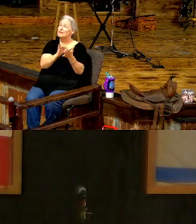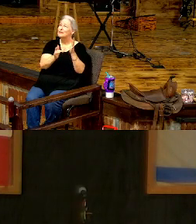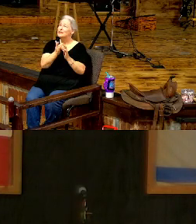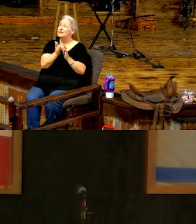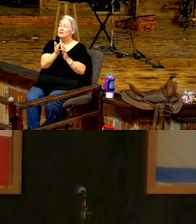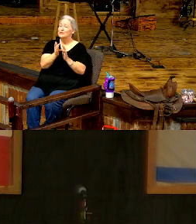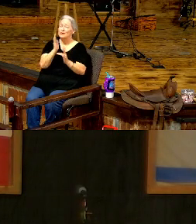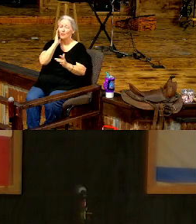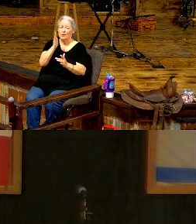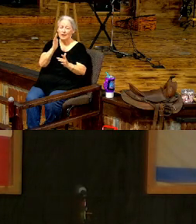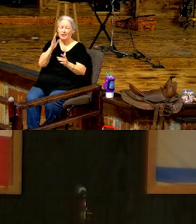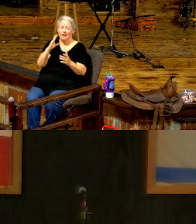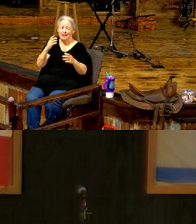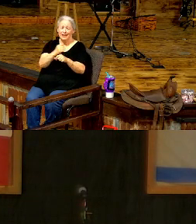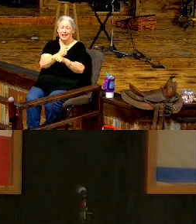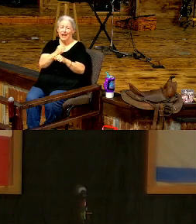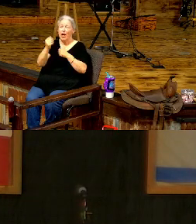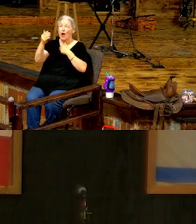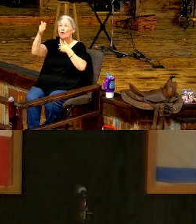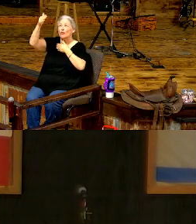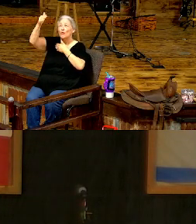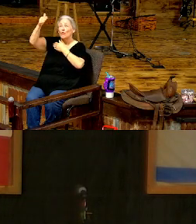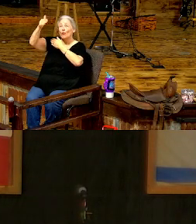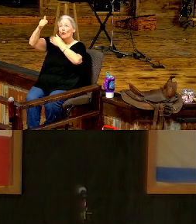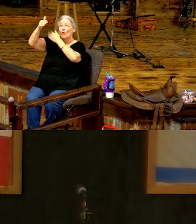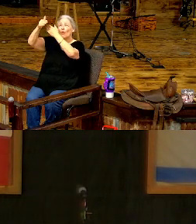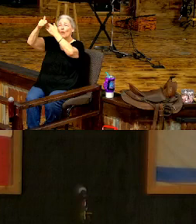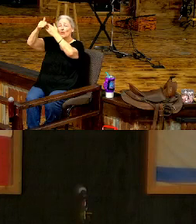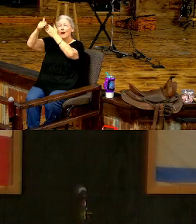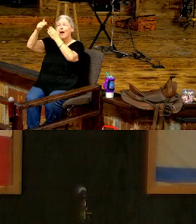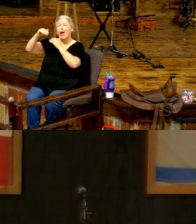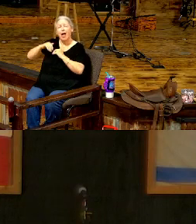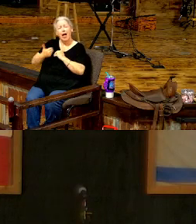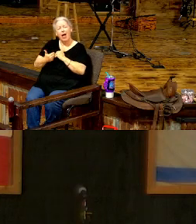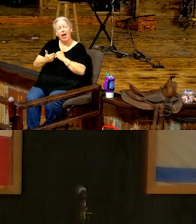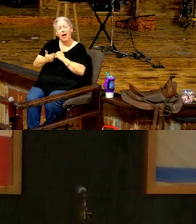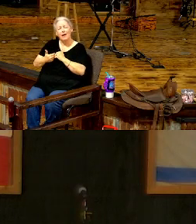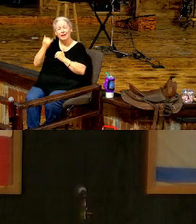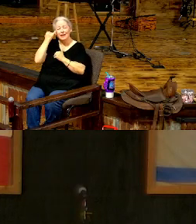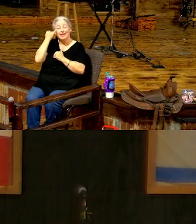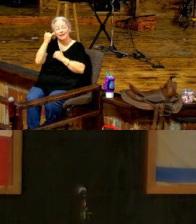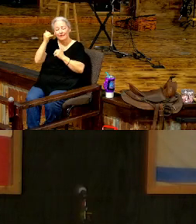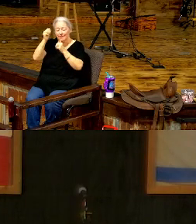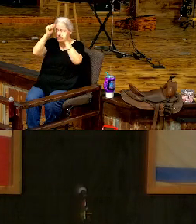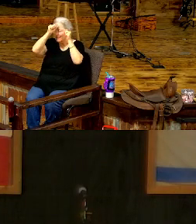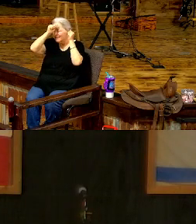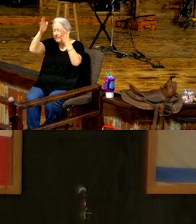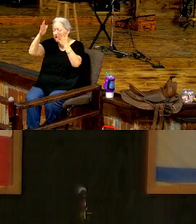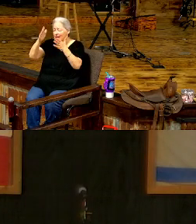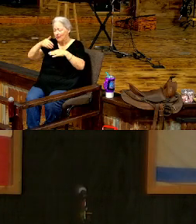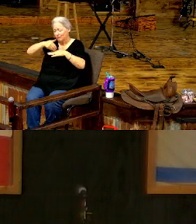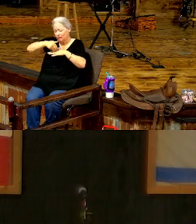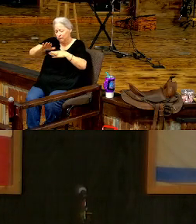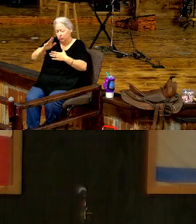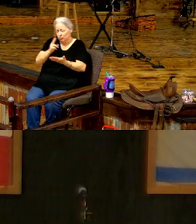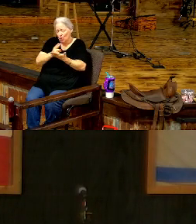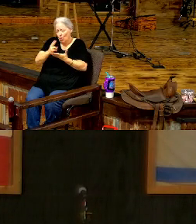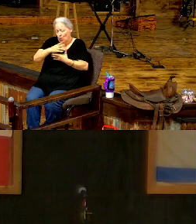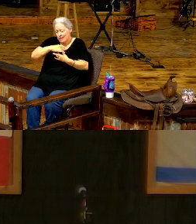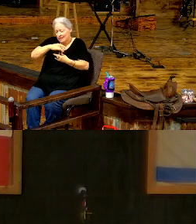ever get close again would be if the Father sent the Holy Spirit to us.